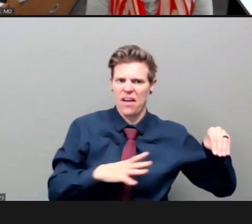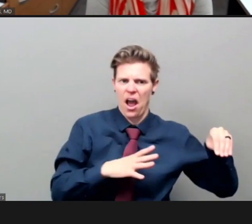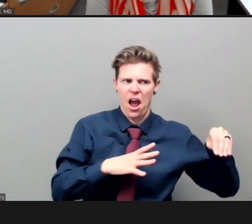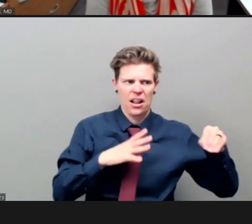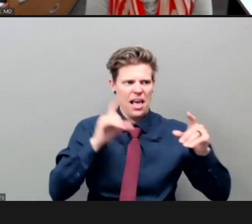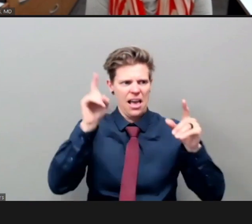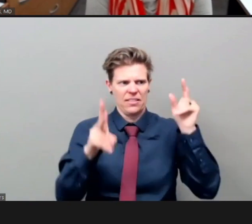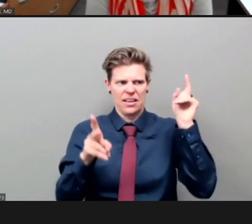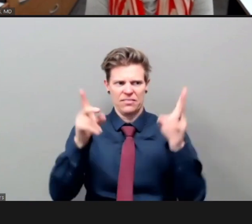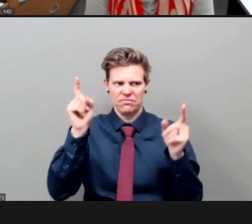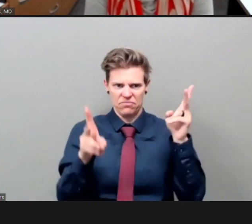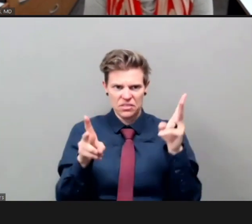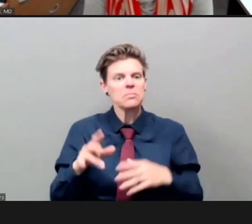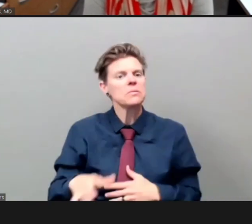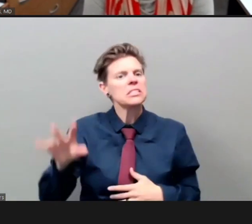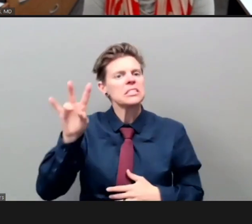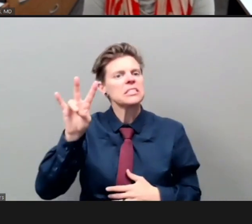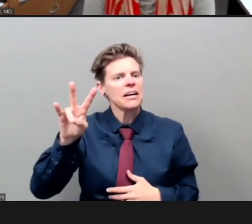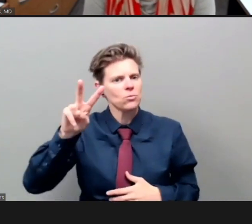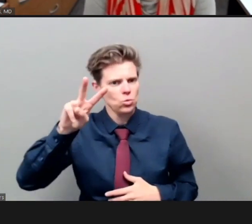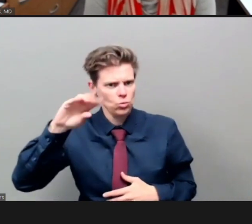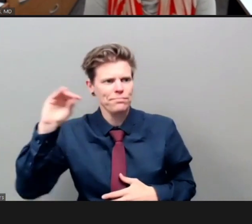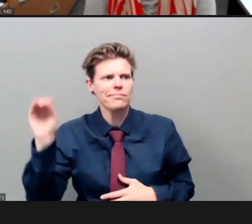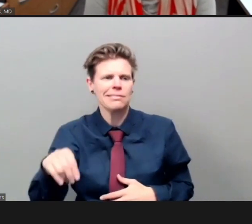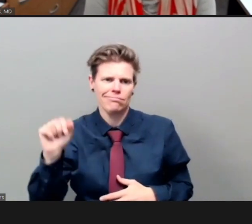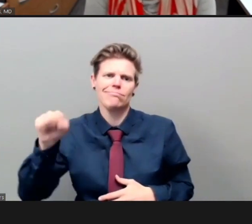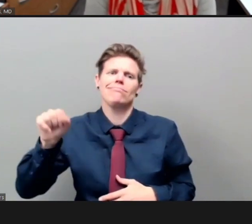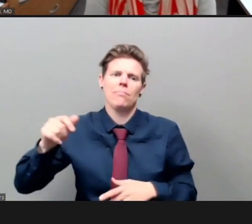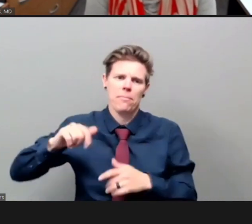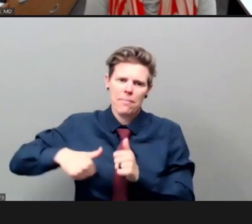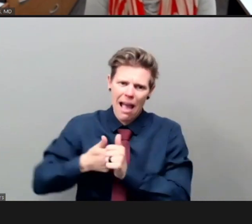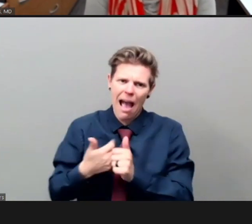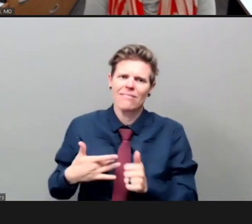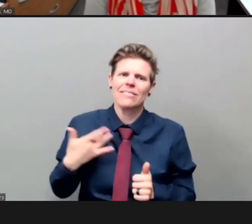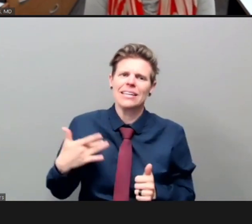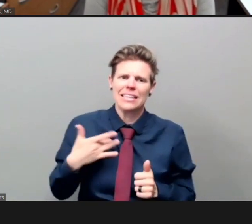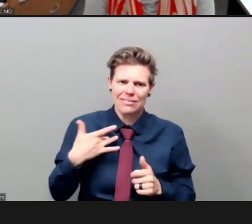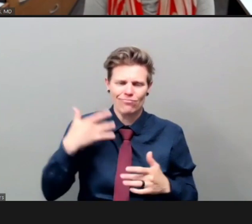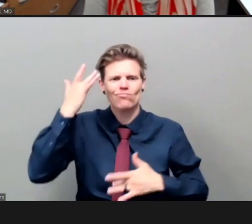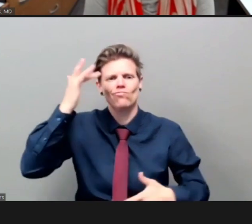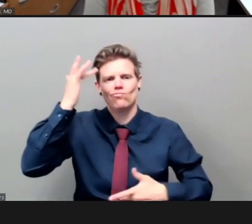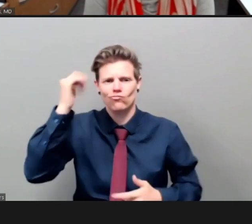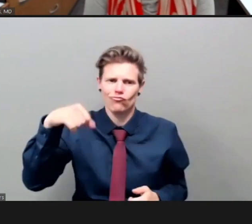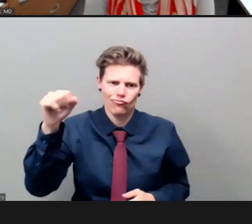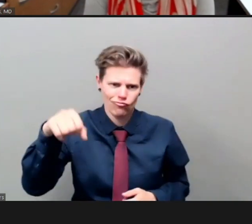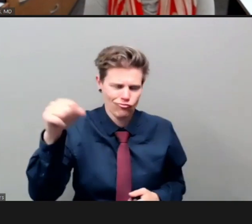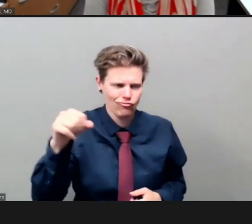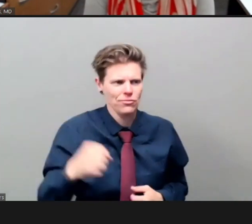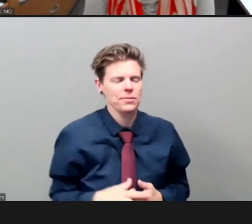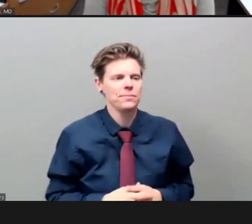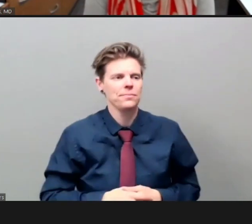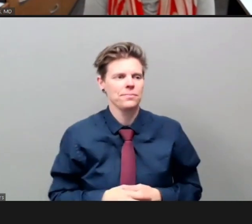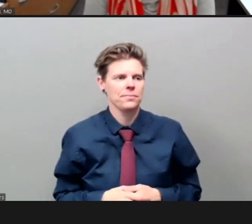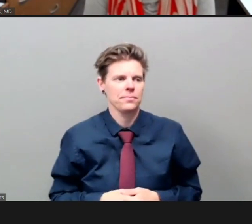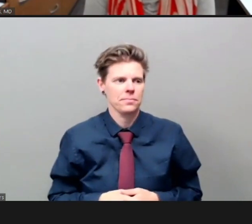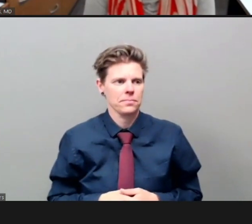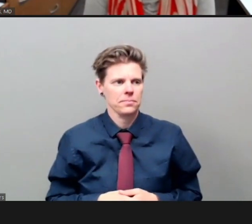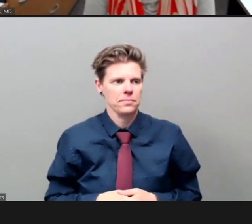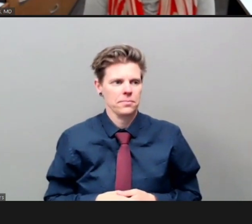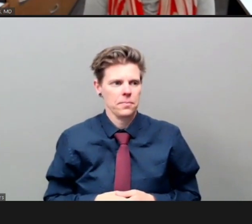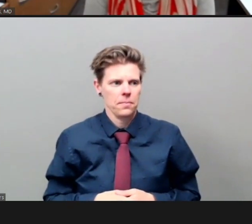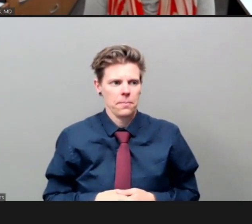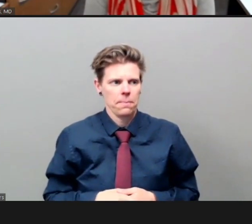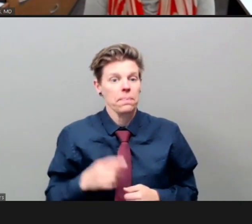so far of the 271, and about 13% with an immune disorder. Governor mentioned hospitalizations. 23 people